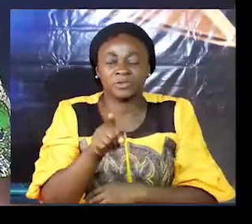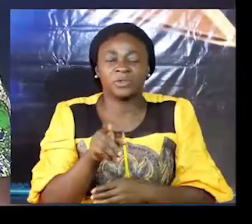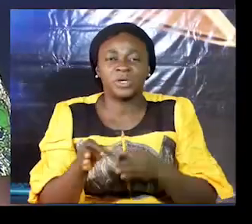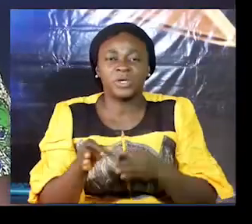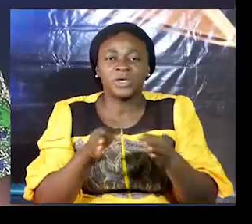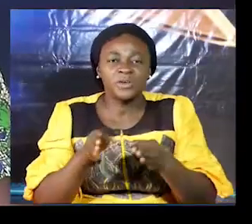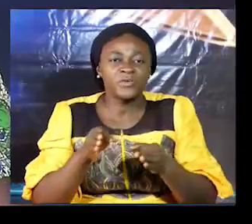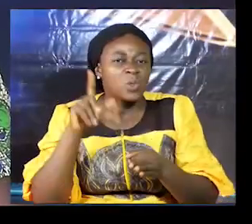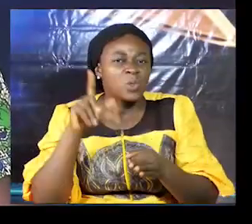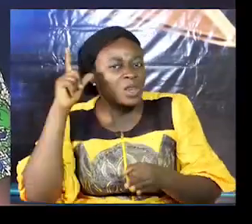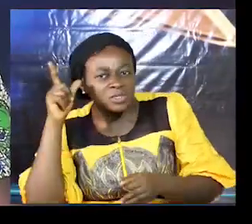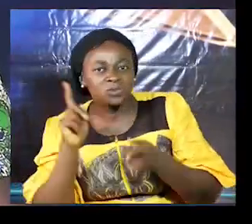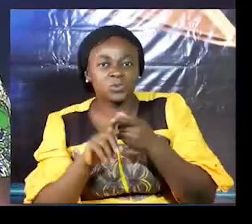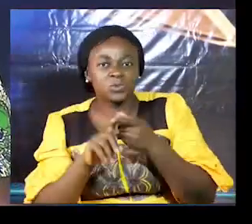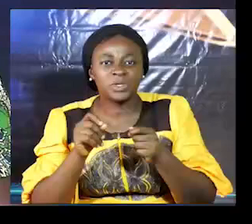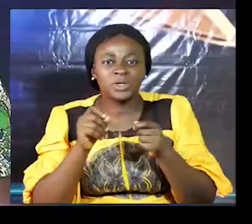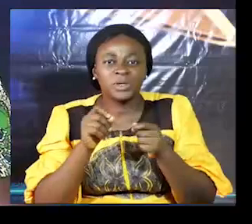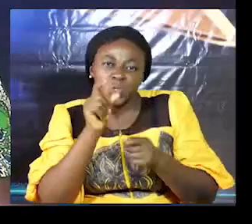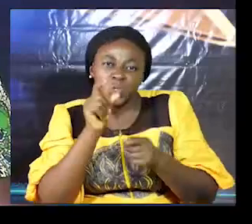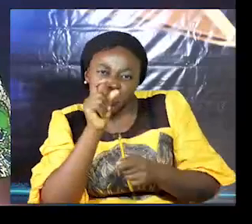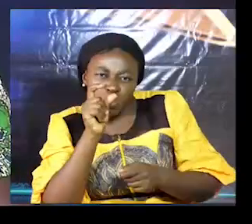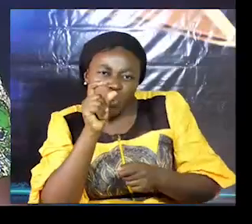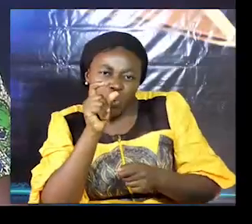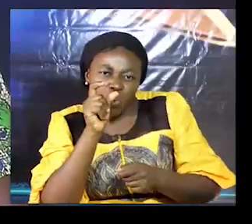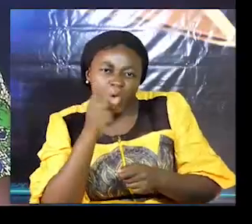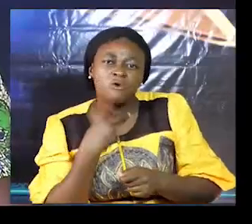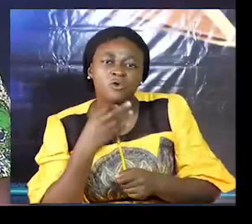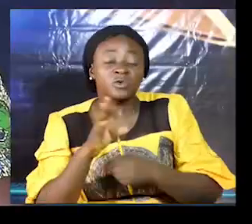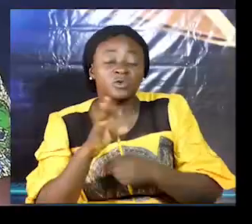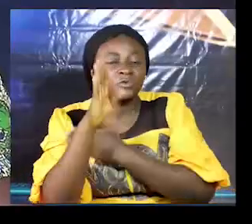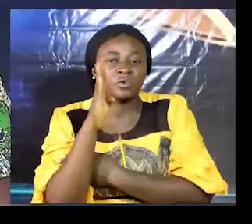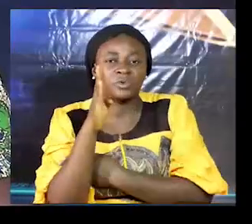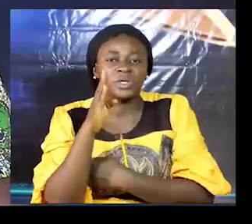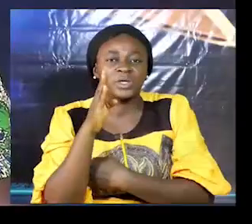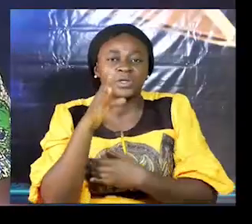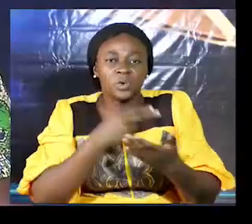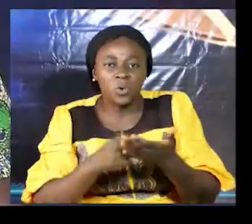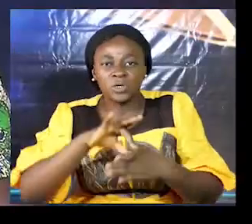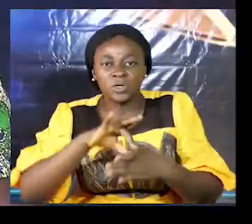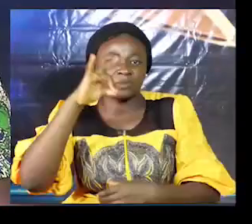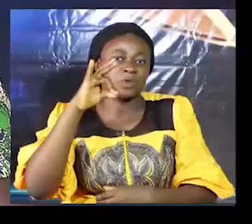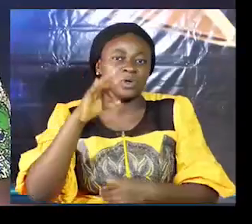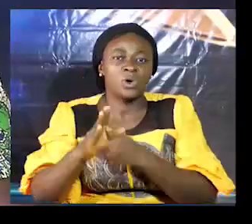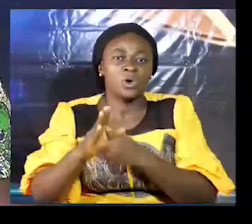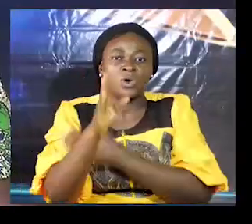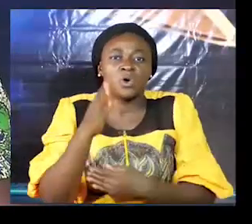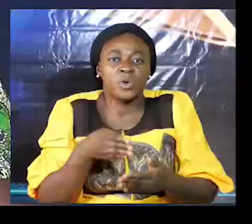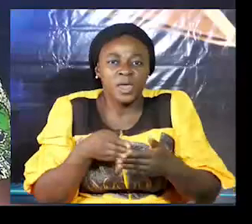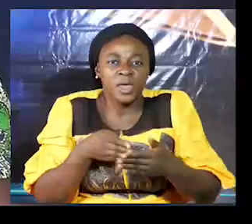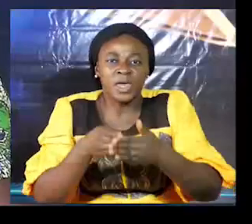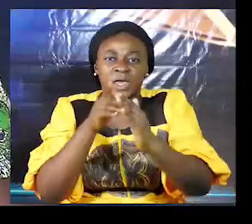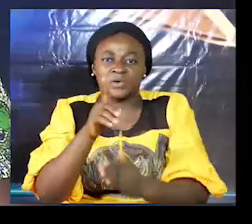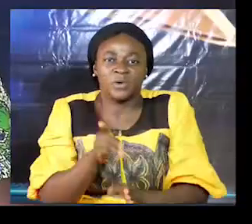God, if you listen to the guidance of the Holy Spirit, you'll be well guided and directed. What is the final implication